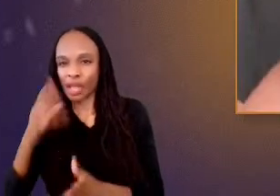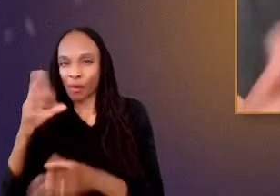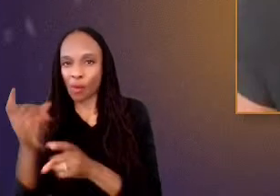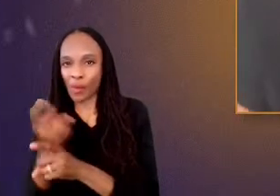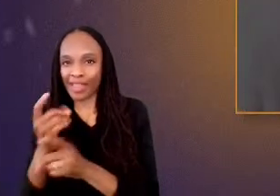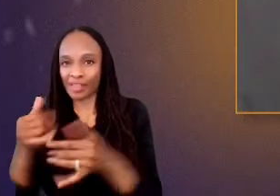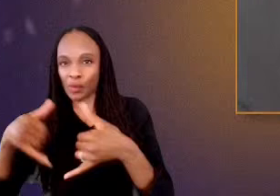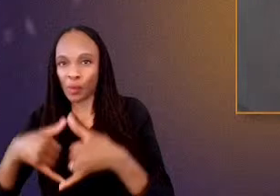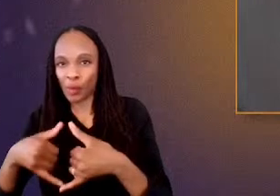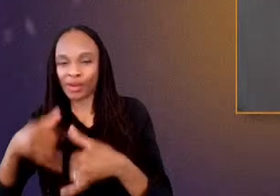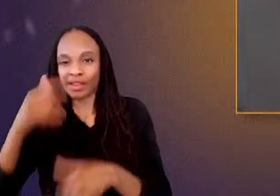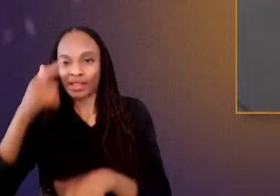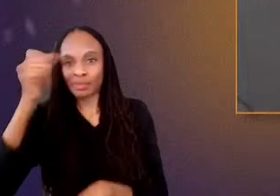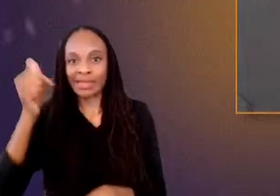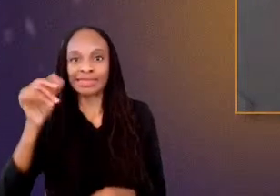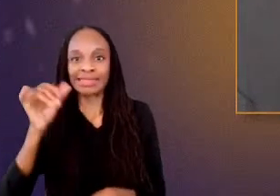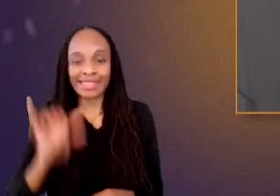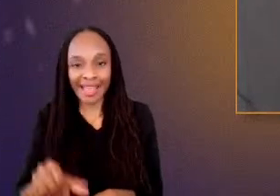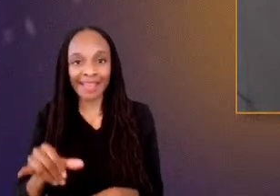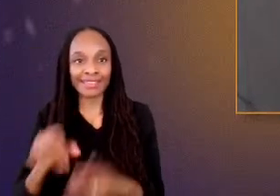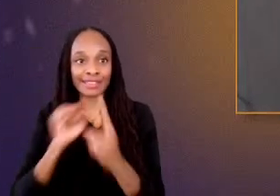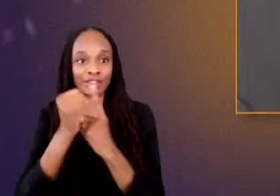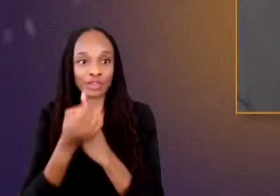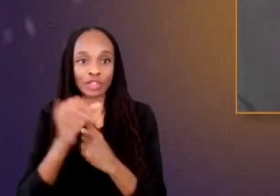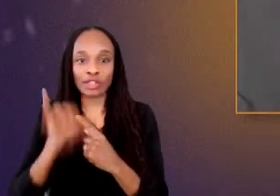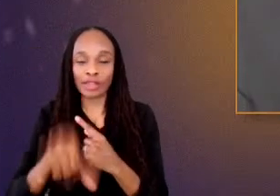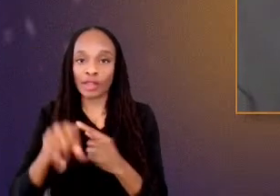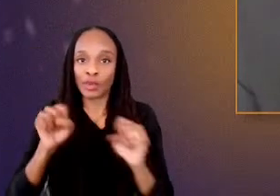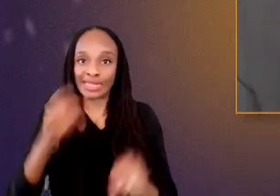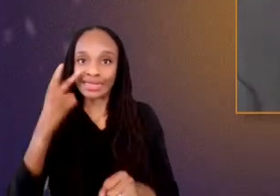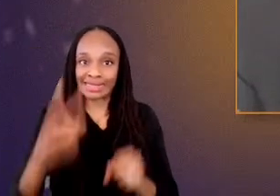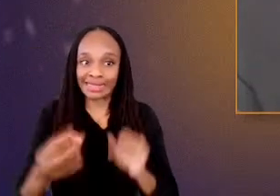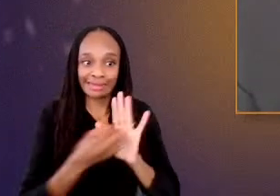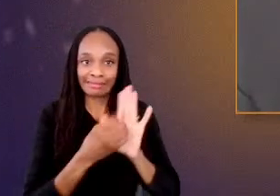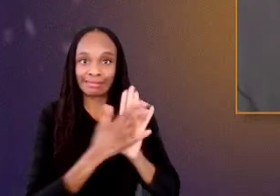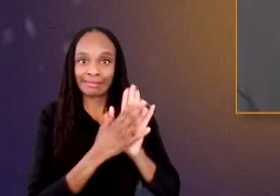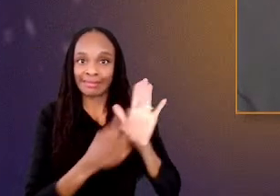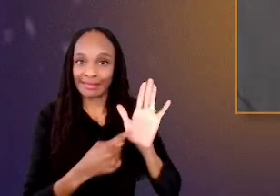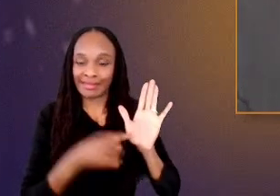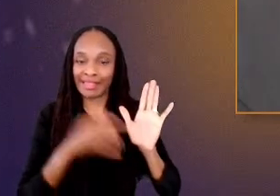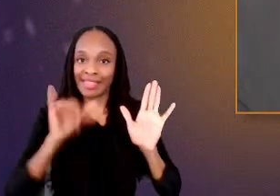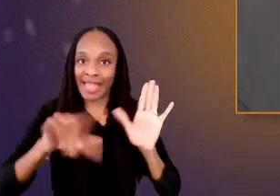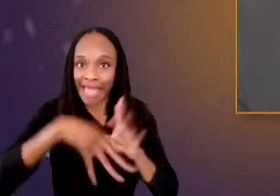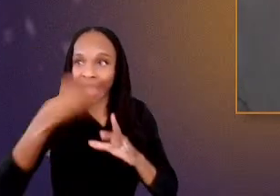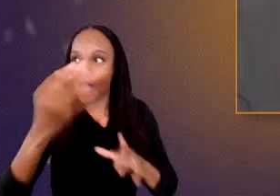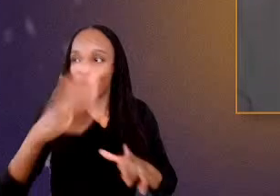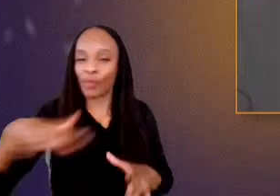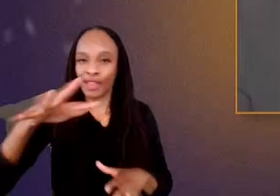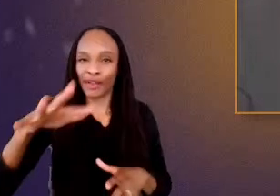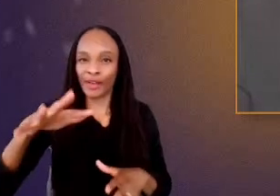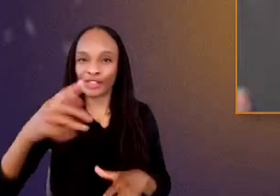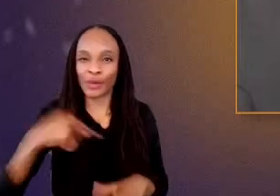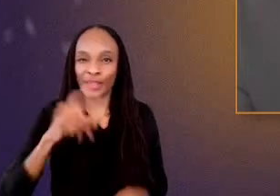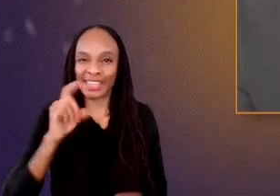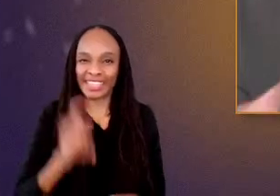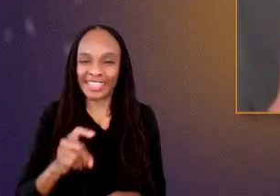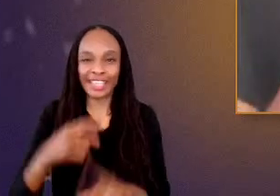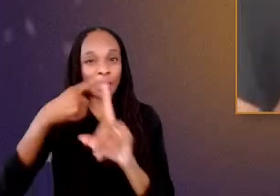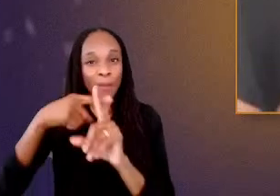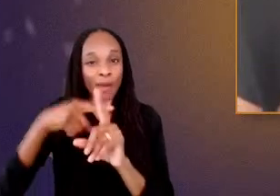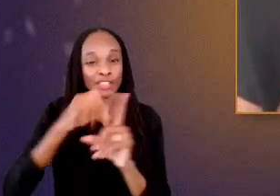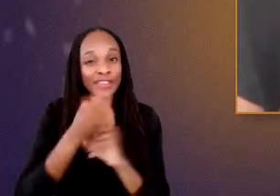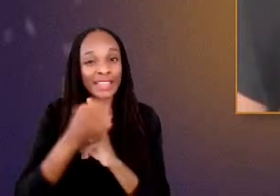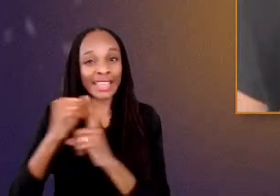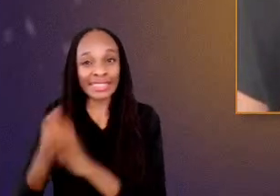it's because that's what, those are the cases that are documented. Those are the ones that are out there, you know? And so we need those positive cases